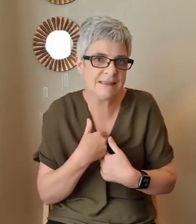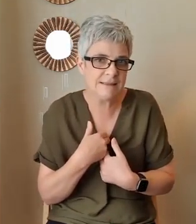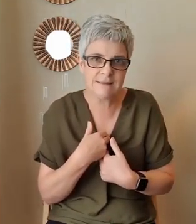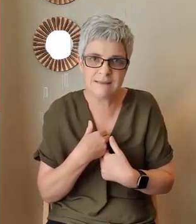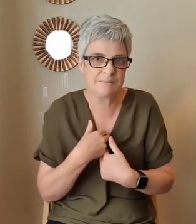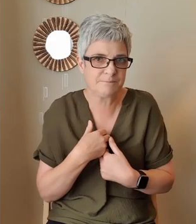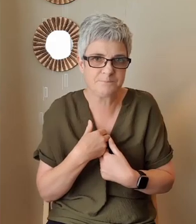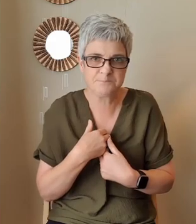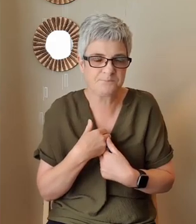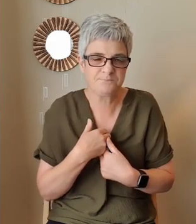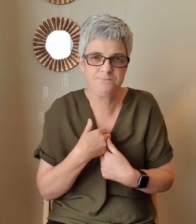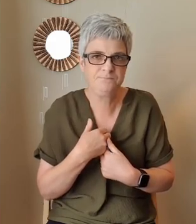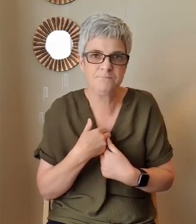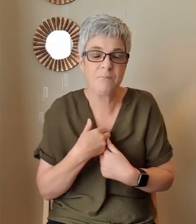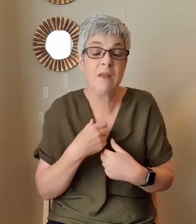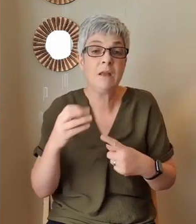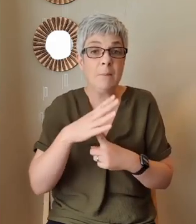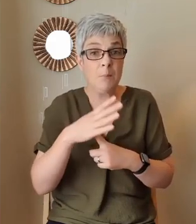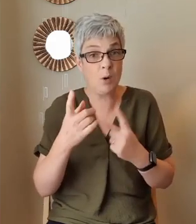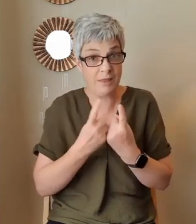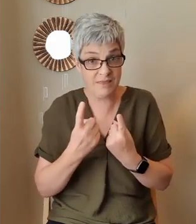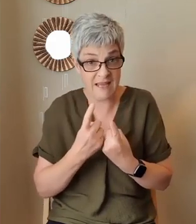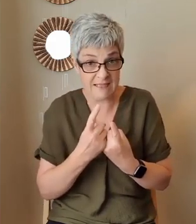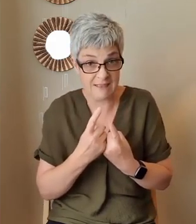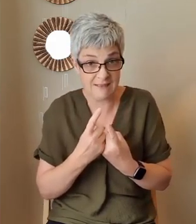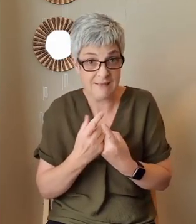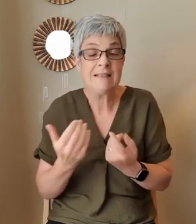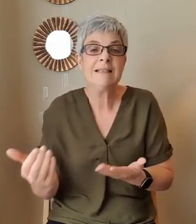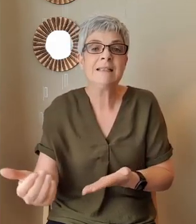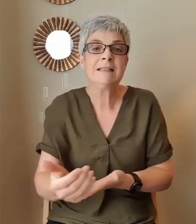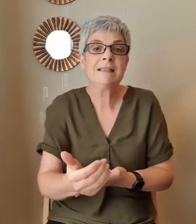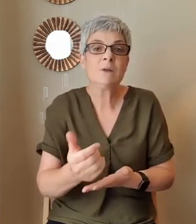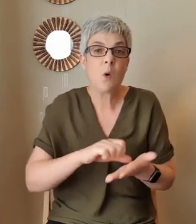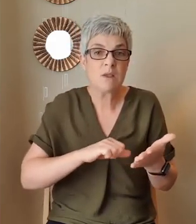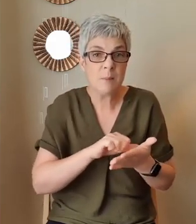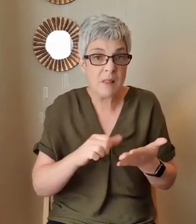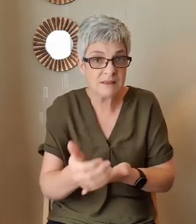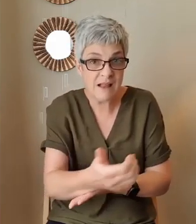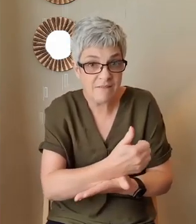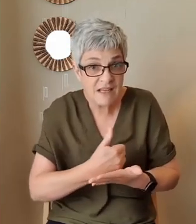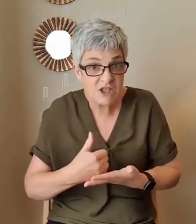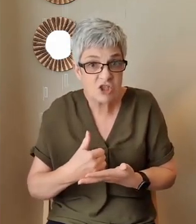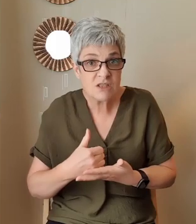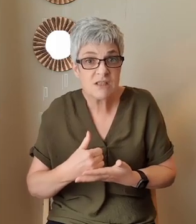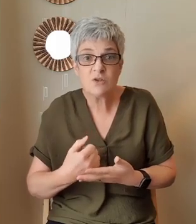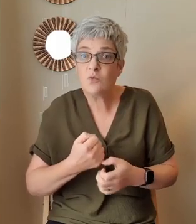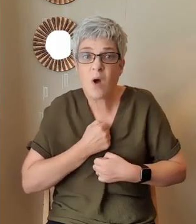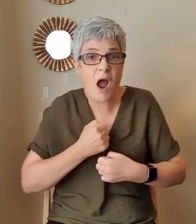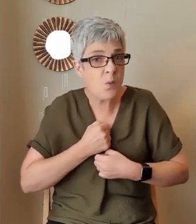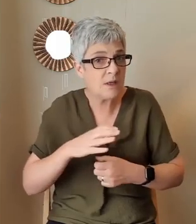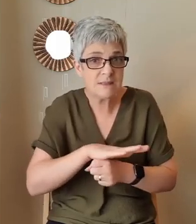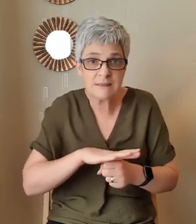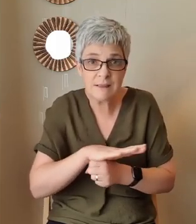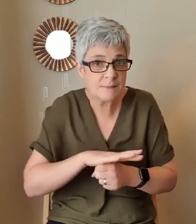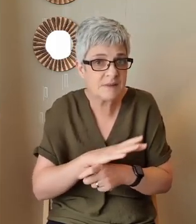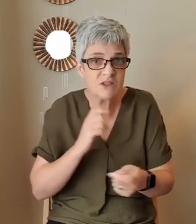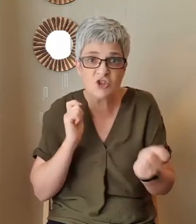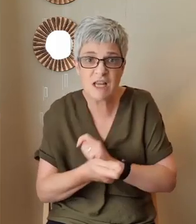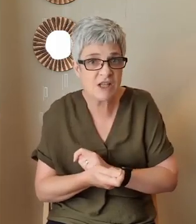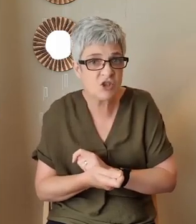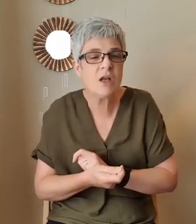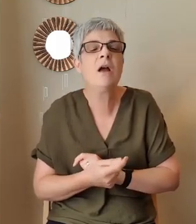inside. The important thing, and the salvation of the gospel, is not about our circumstances being